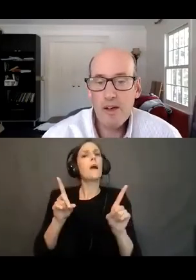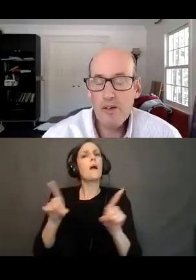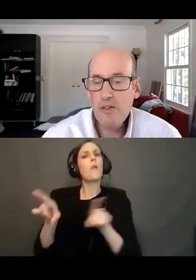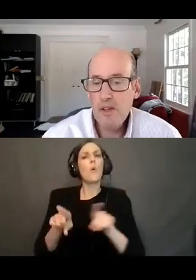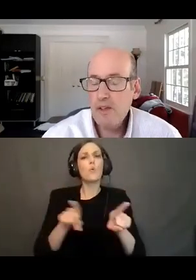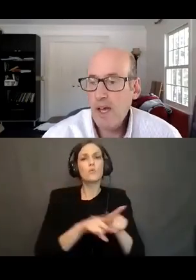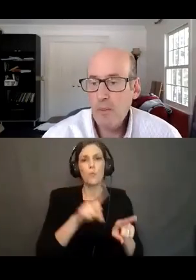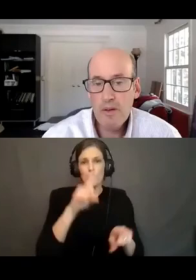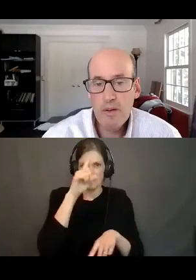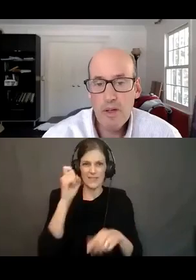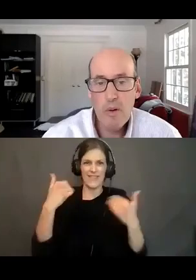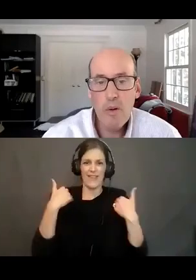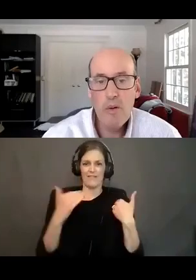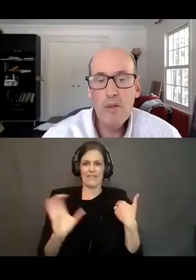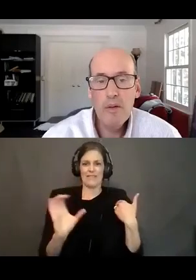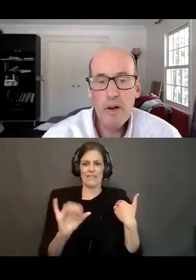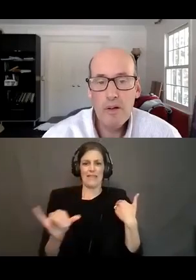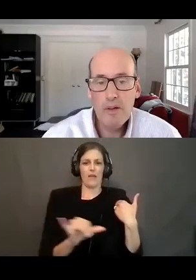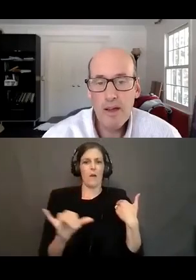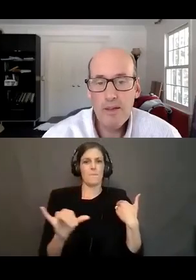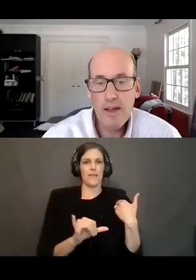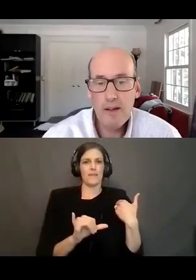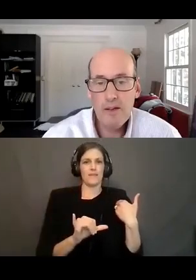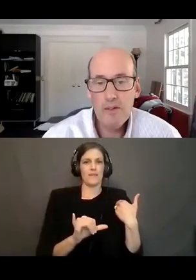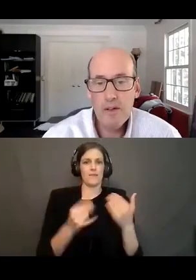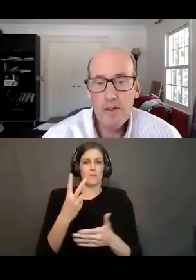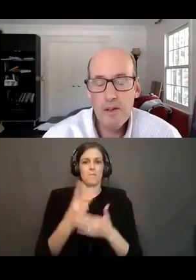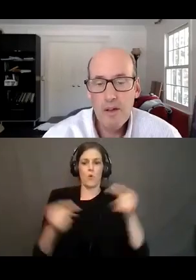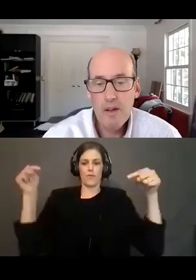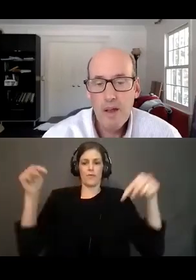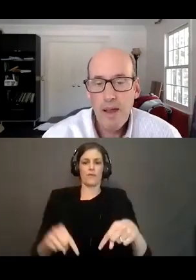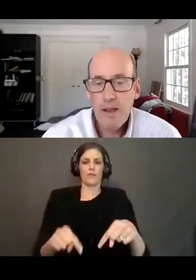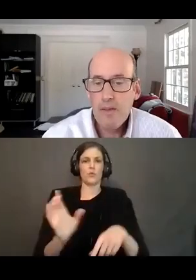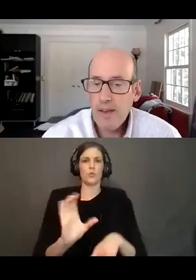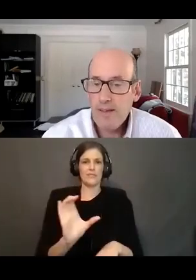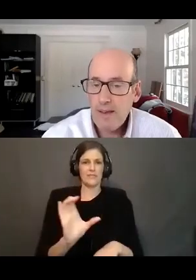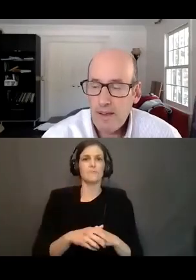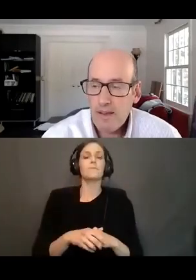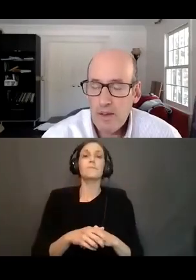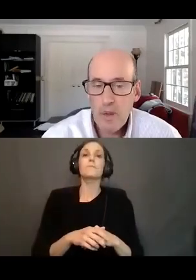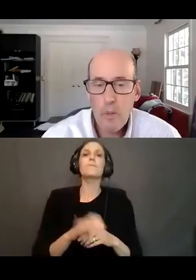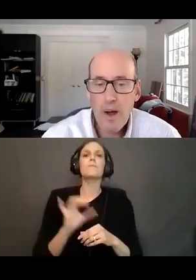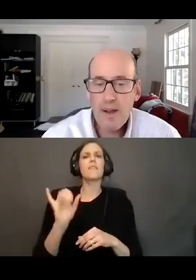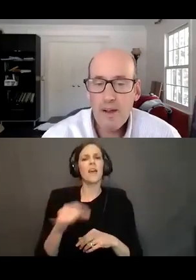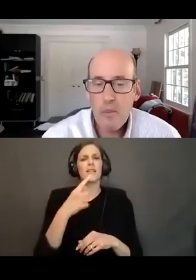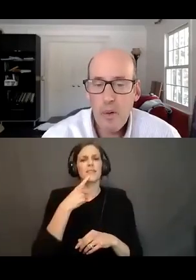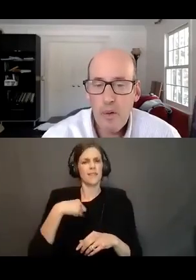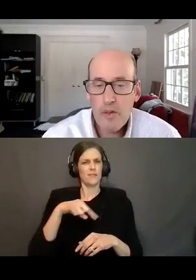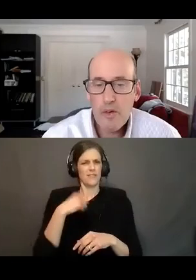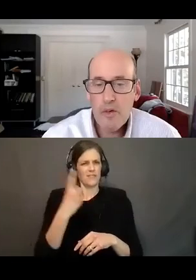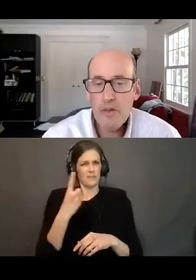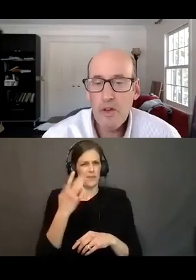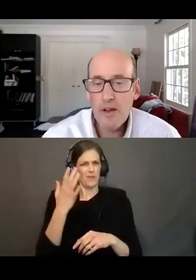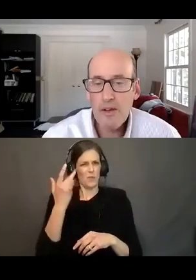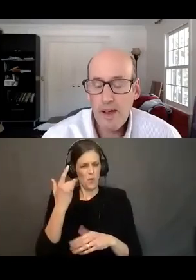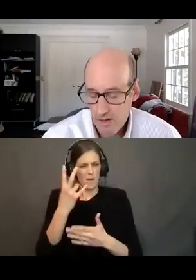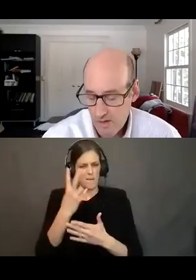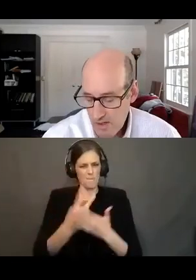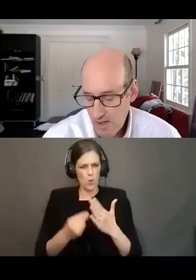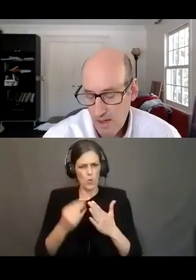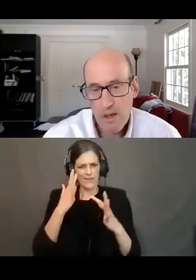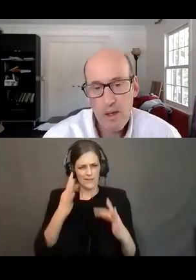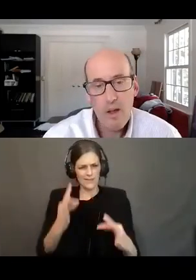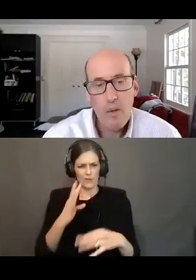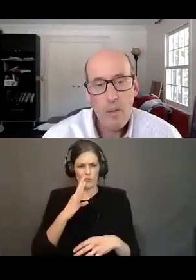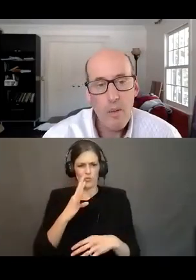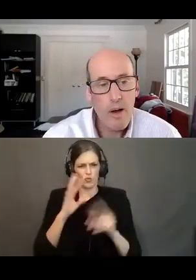have actor C in common. They both are tied to actor C. And so that's telling us something. Why did they both choose to talk to actor